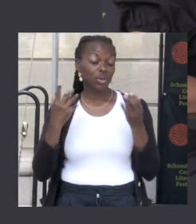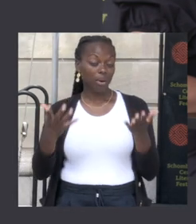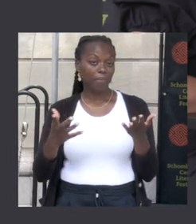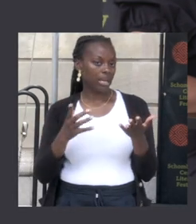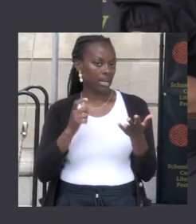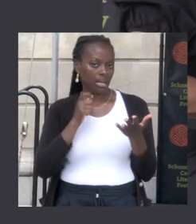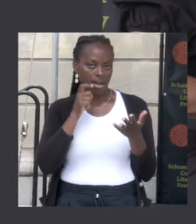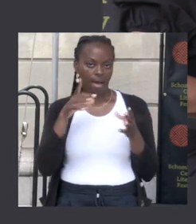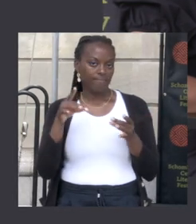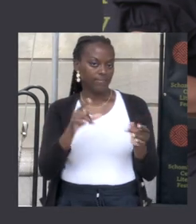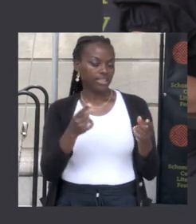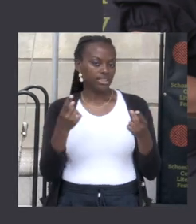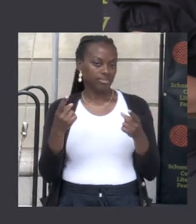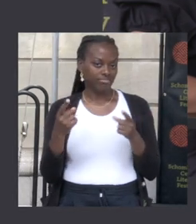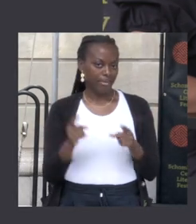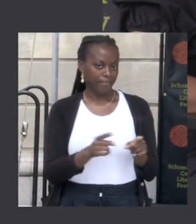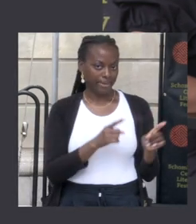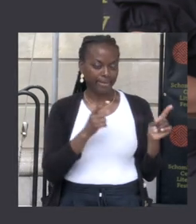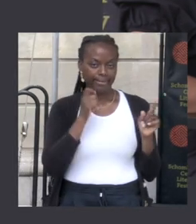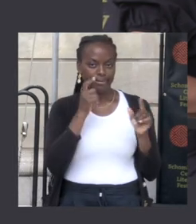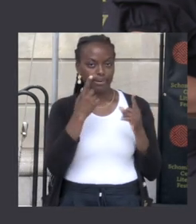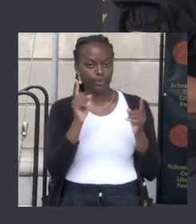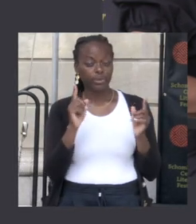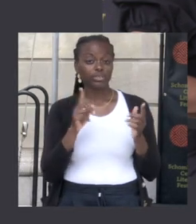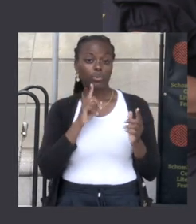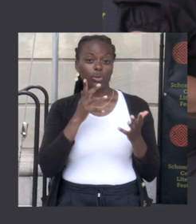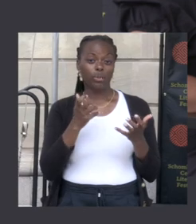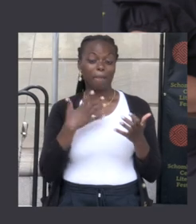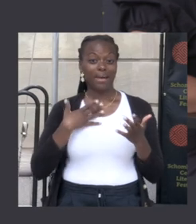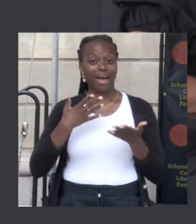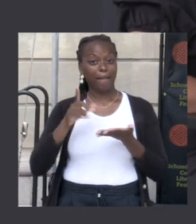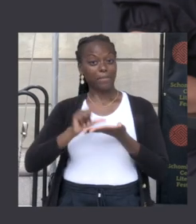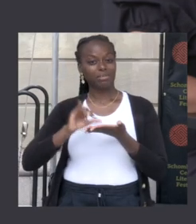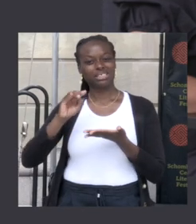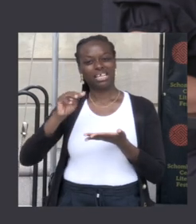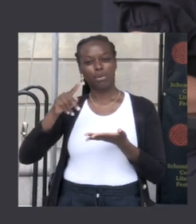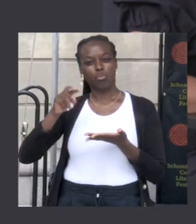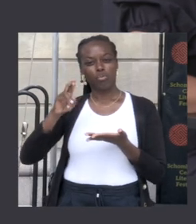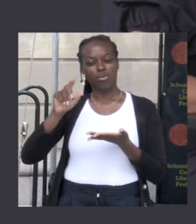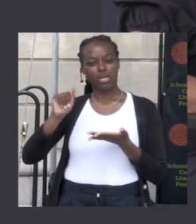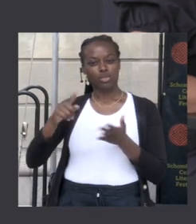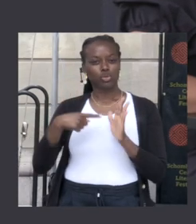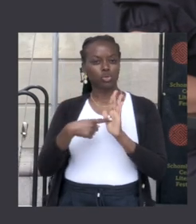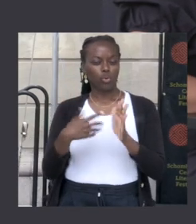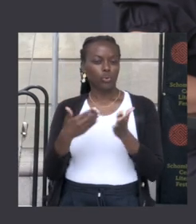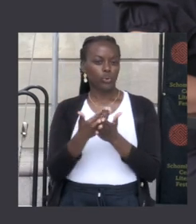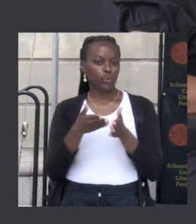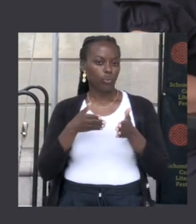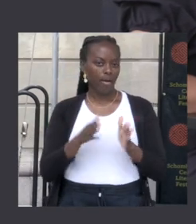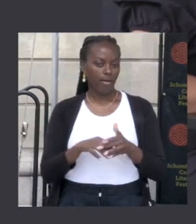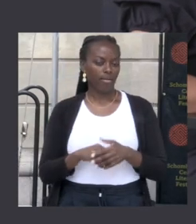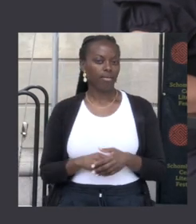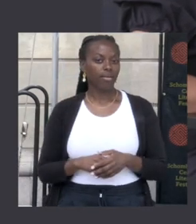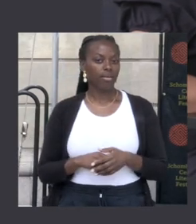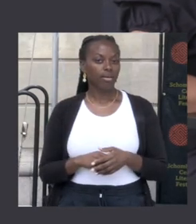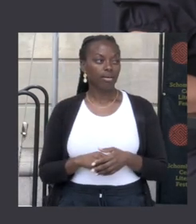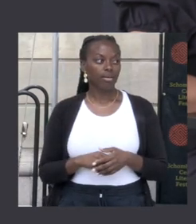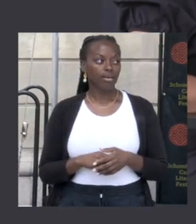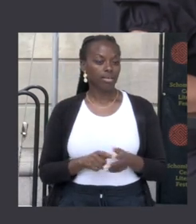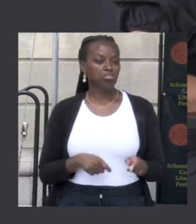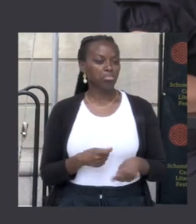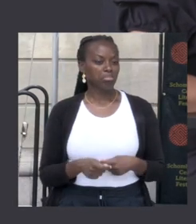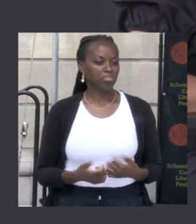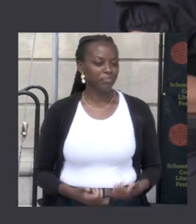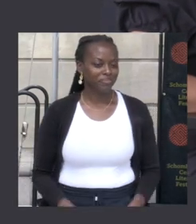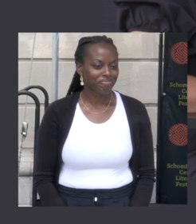and things that don't work. And so I really want my publishing imprint to show a new way. And so Can I ask you a